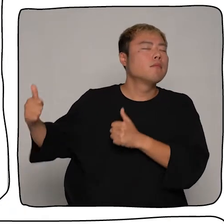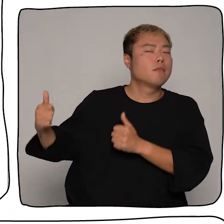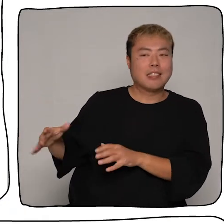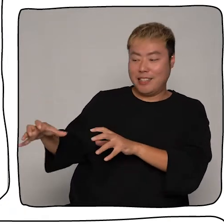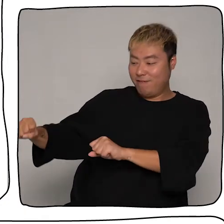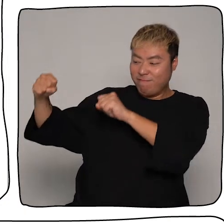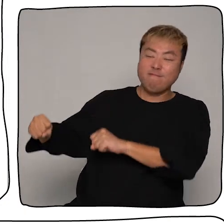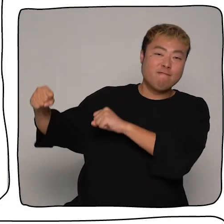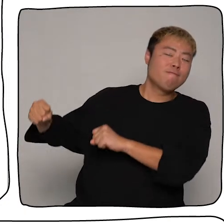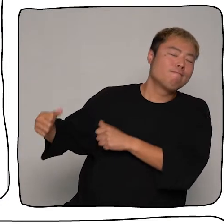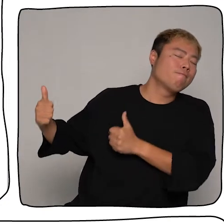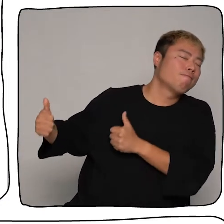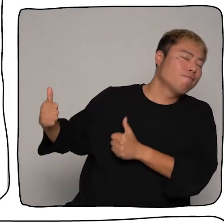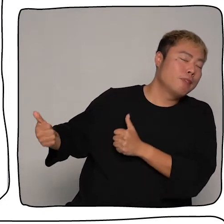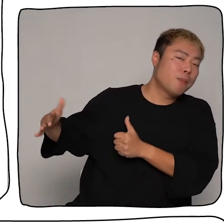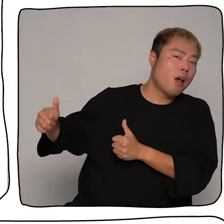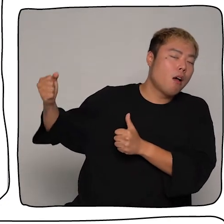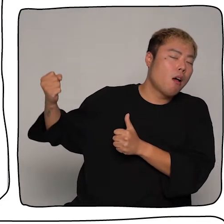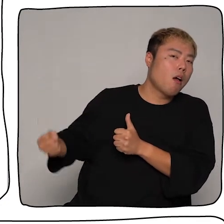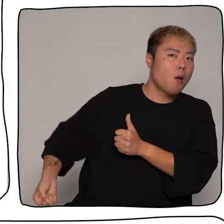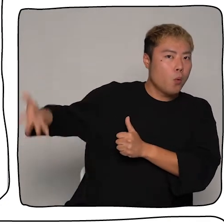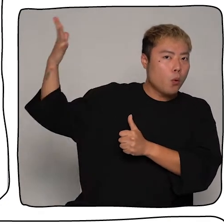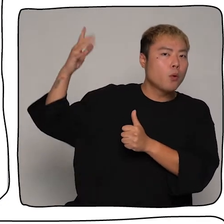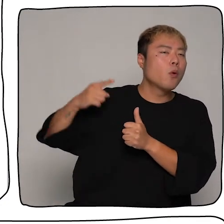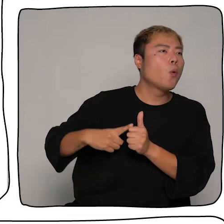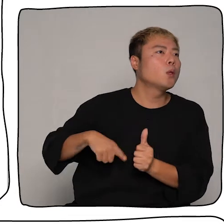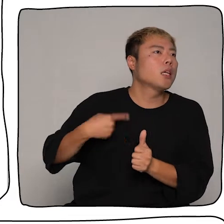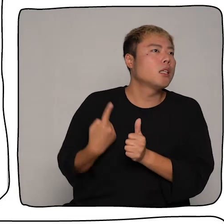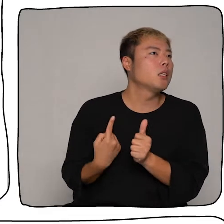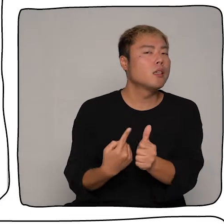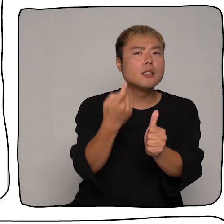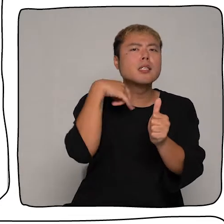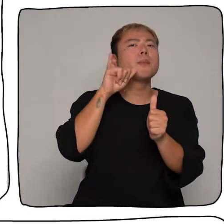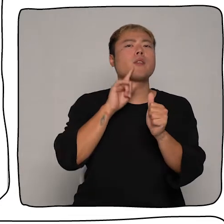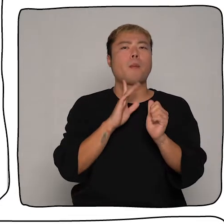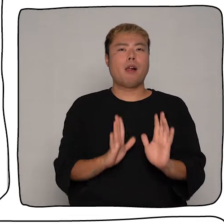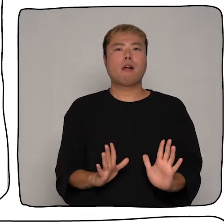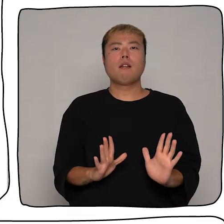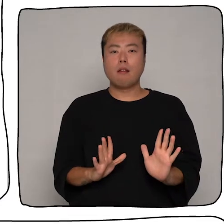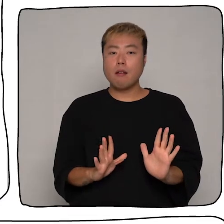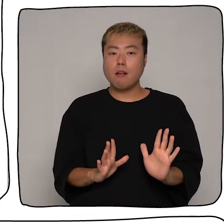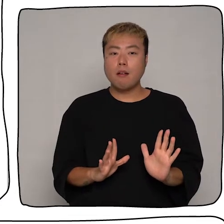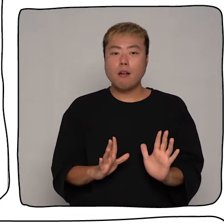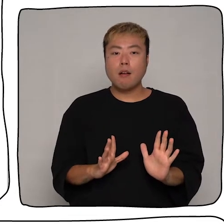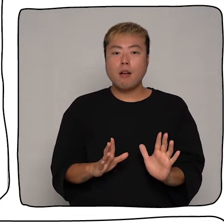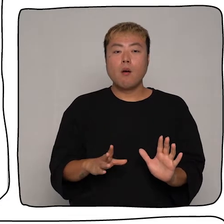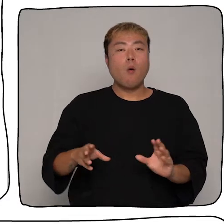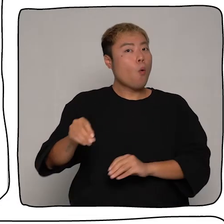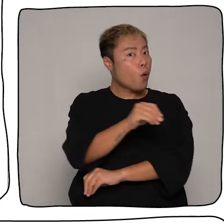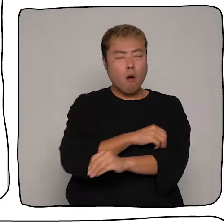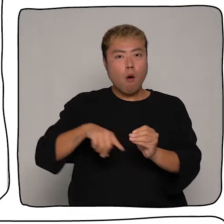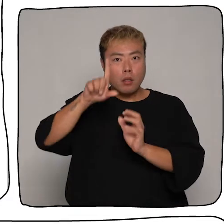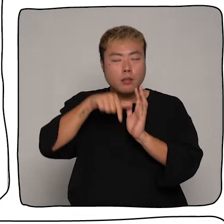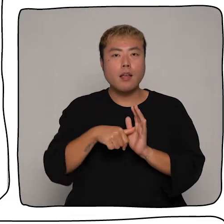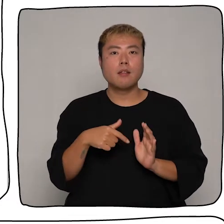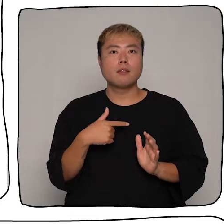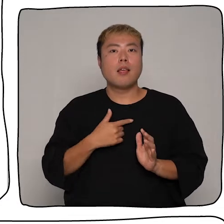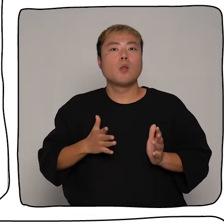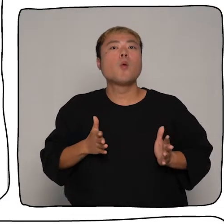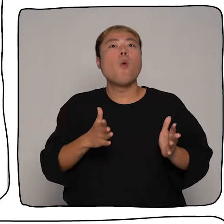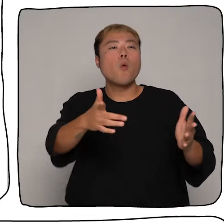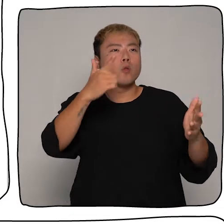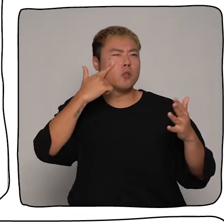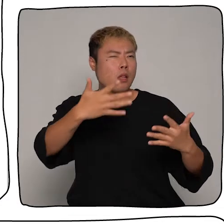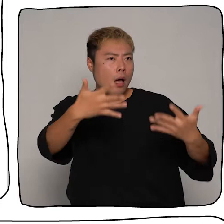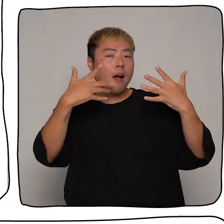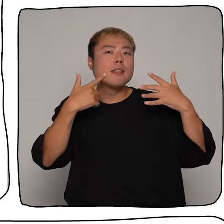the presence of the guide runner. When this happens, I sometimes even see the road in front